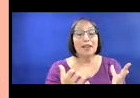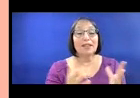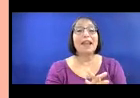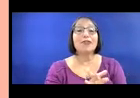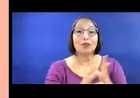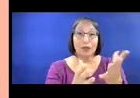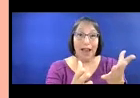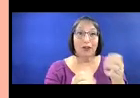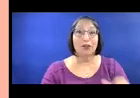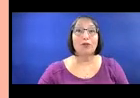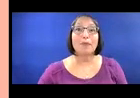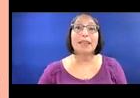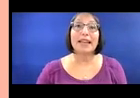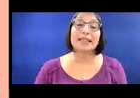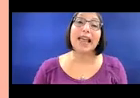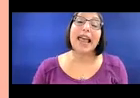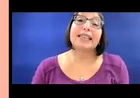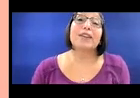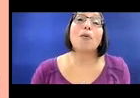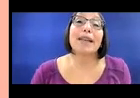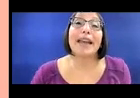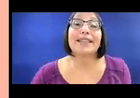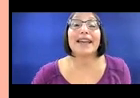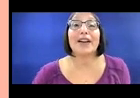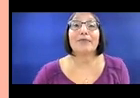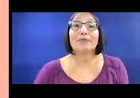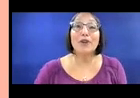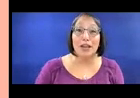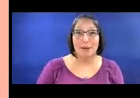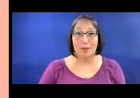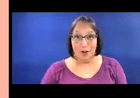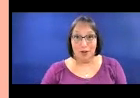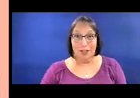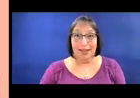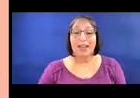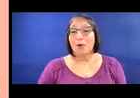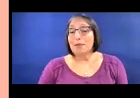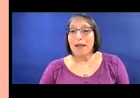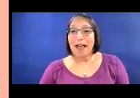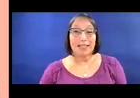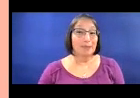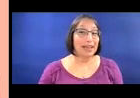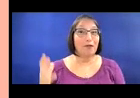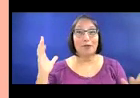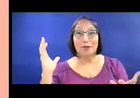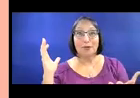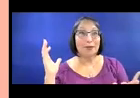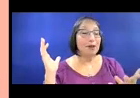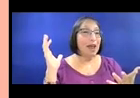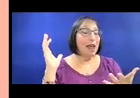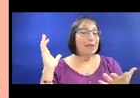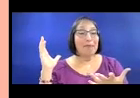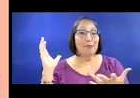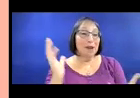units, as they're learning how to describe things, is it culminates in a cooking demonstration. So, in the past, it's been, like, all the students,